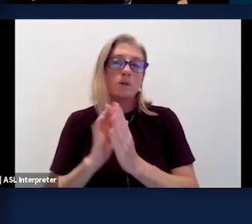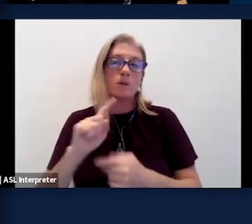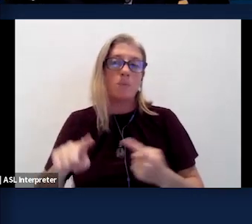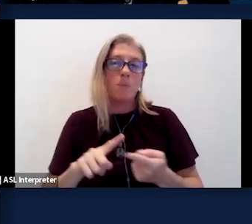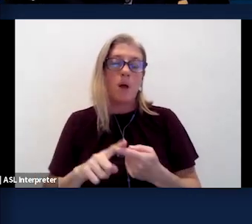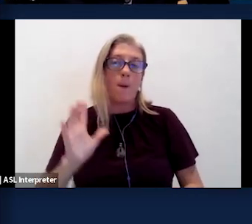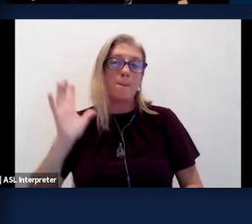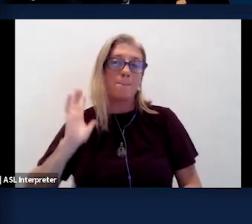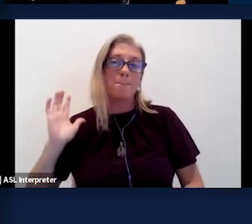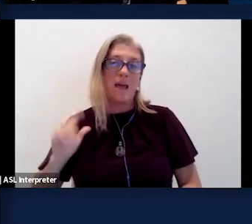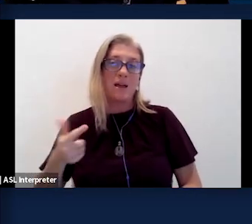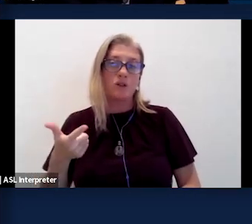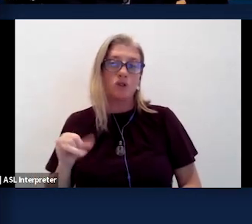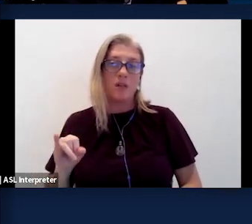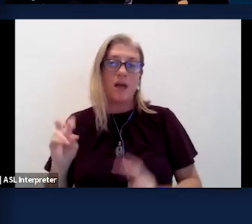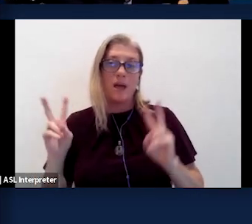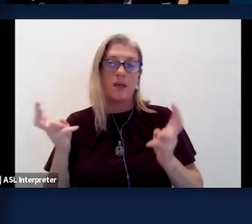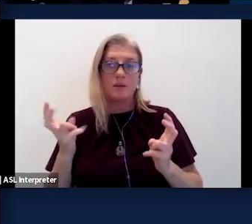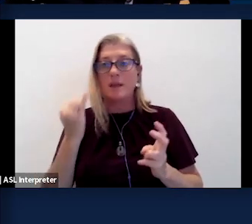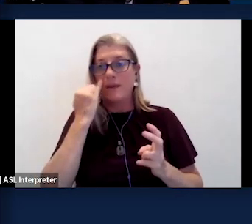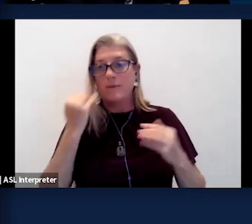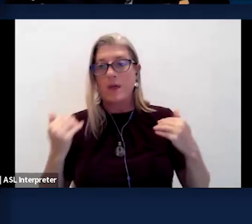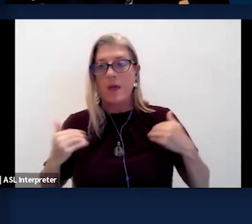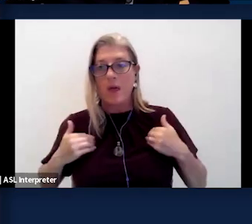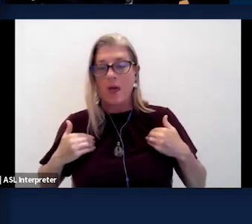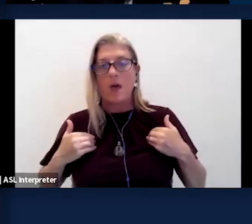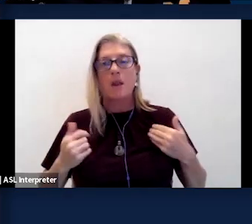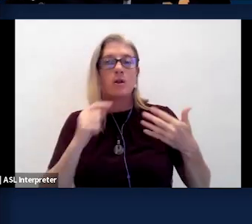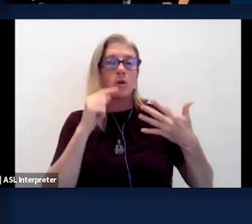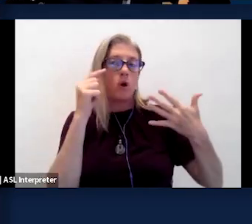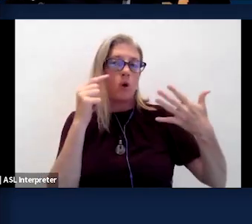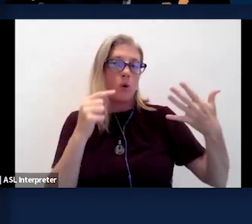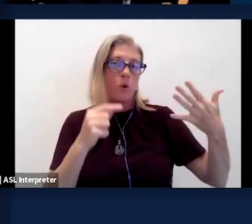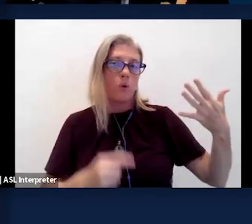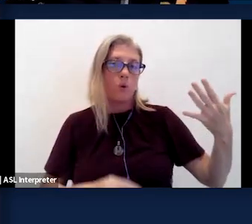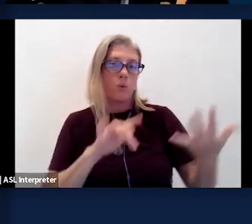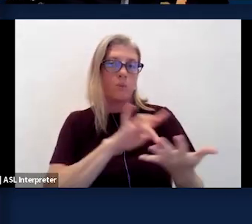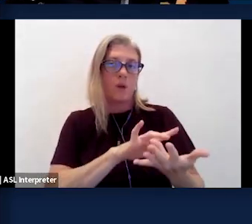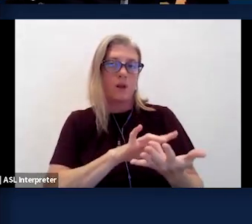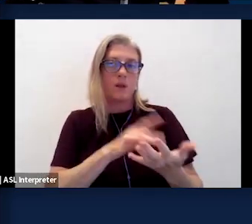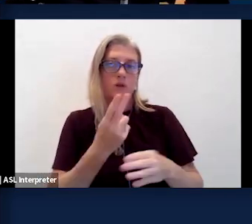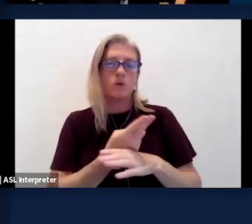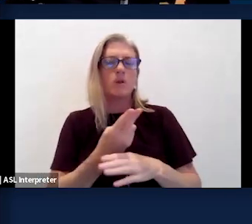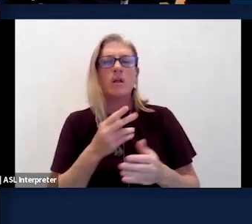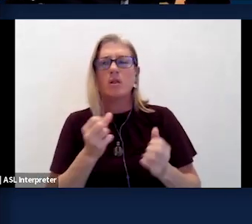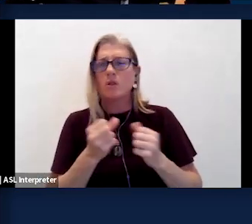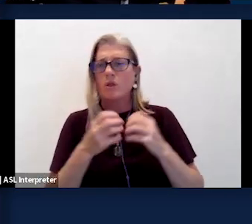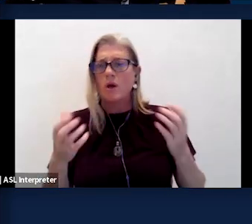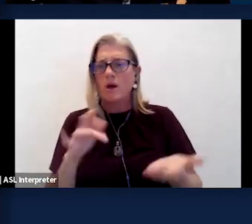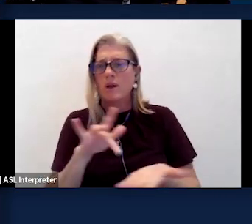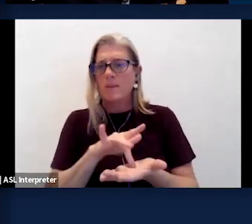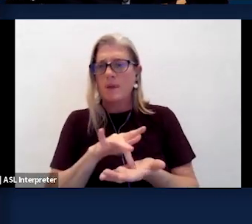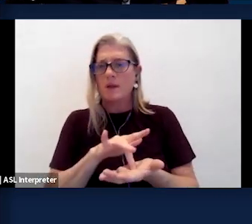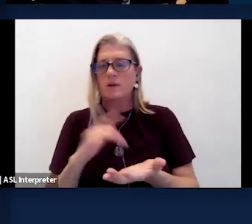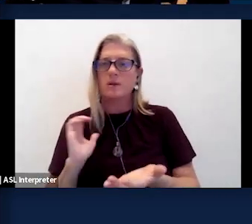GI issues, if there were, and then all the different medications used. And a lot of these medications that,